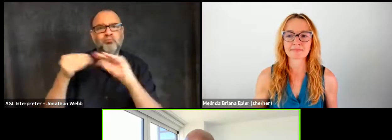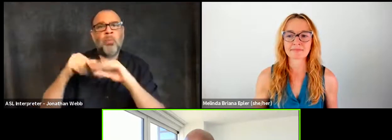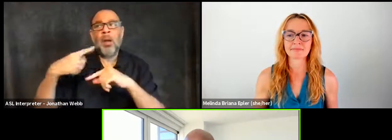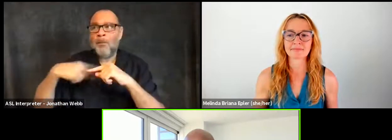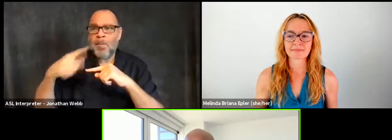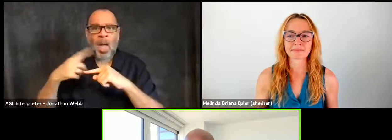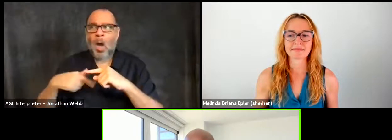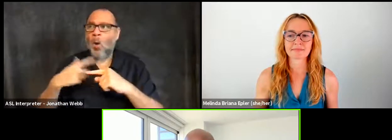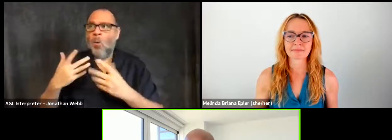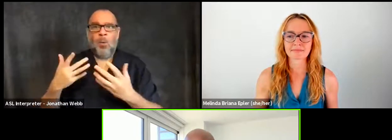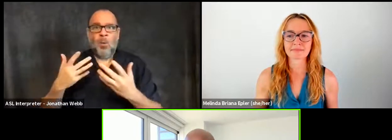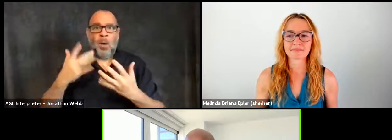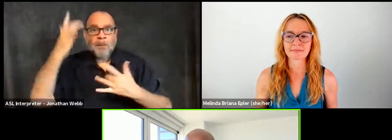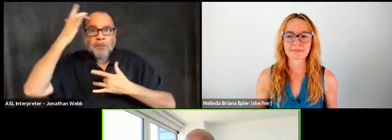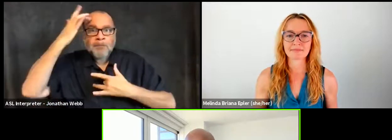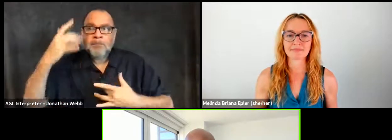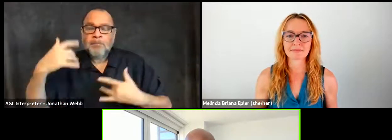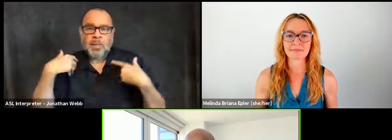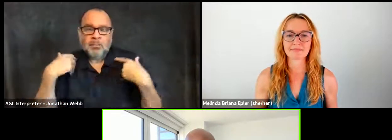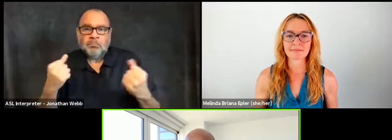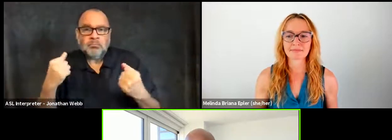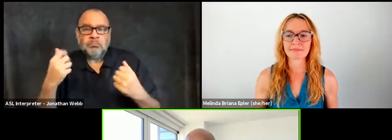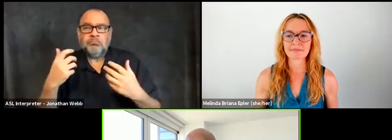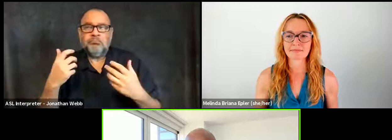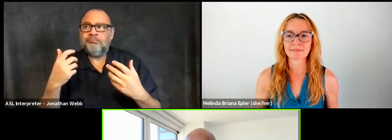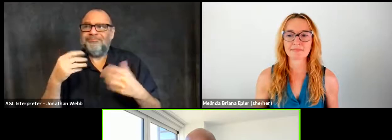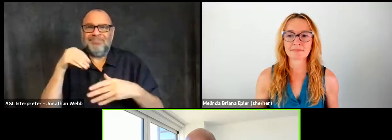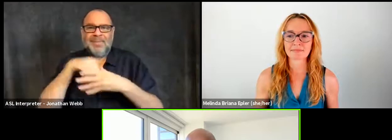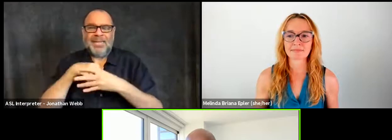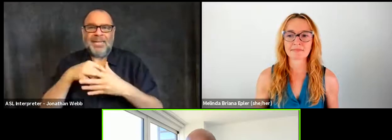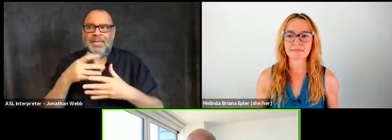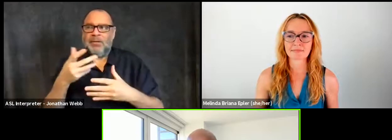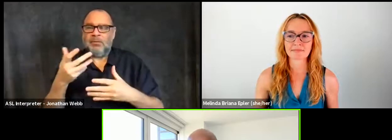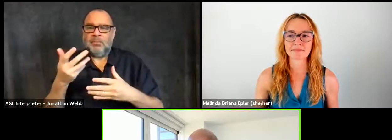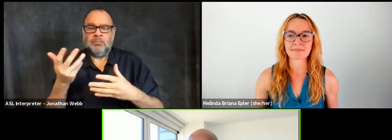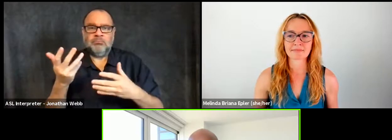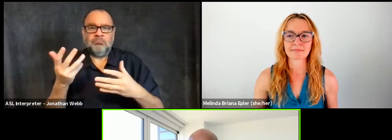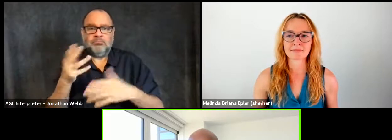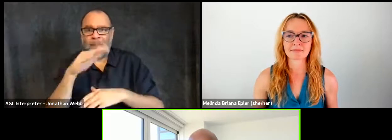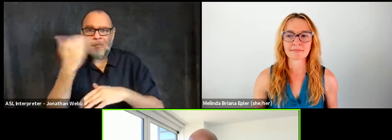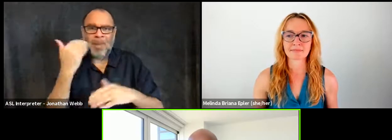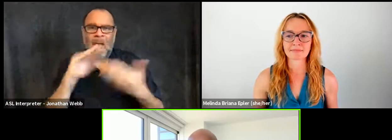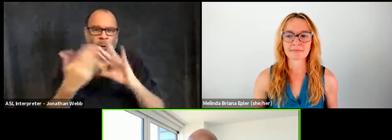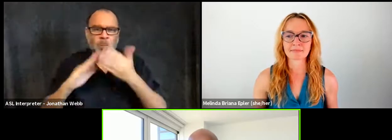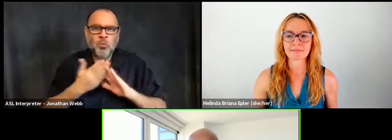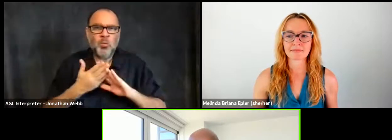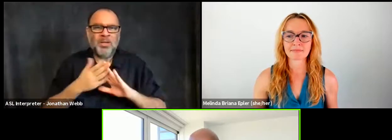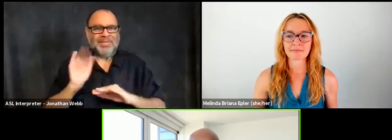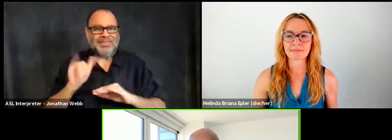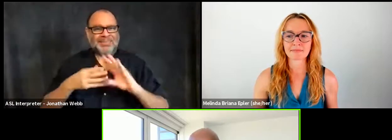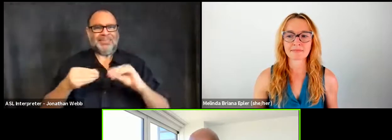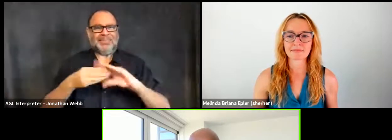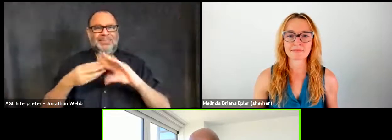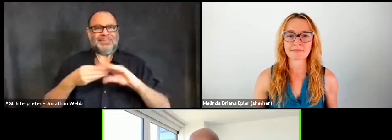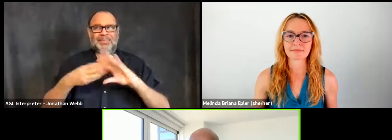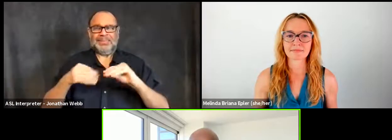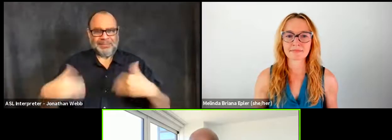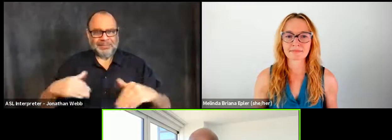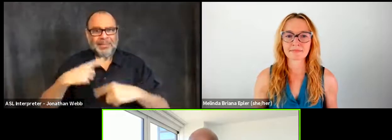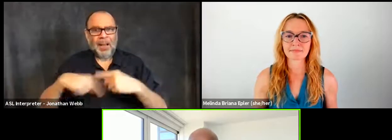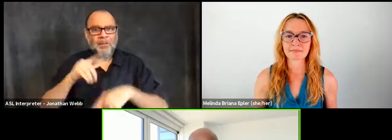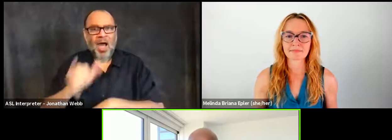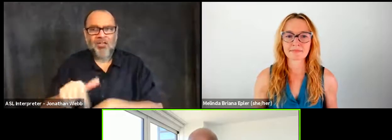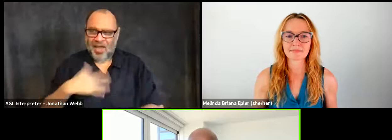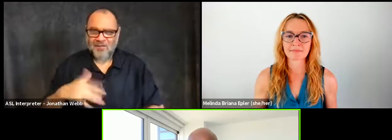And I believe that's the case. And I think it's happening some. but like to me, it's like that's it.